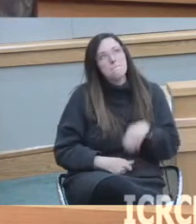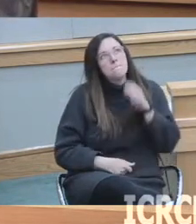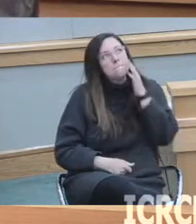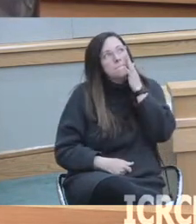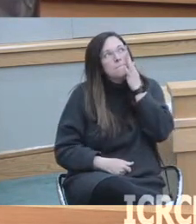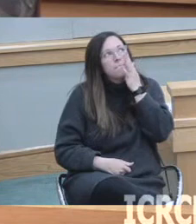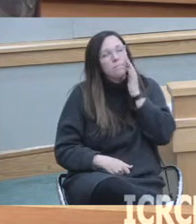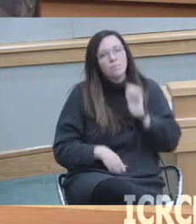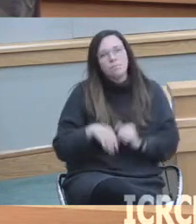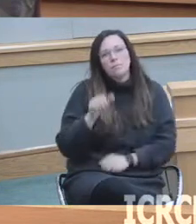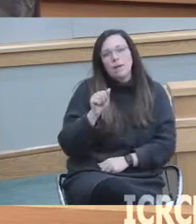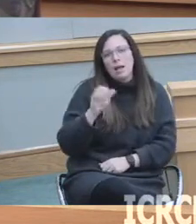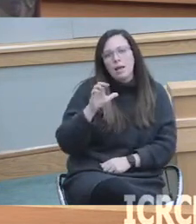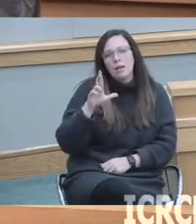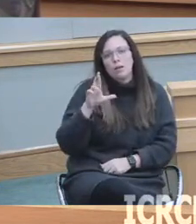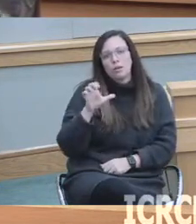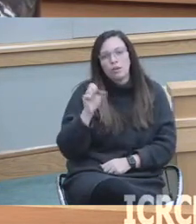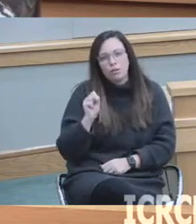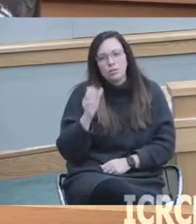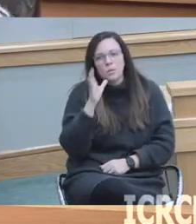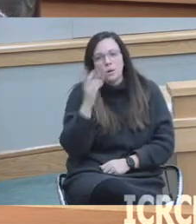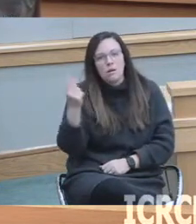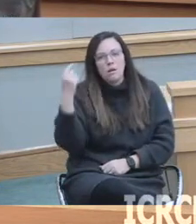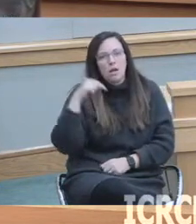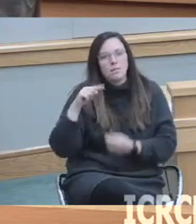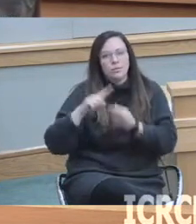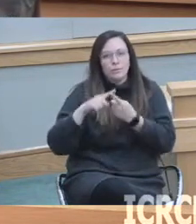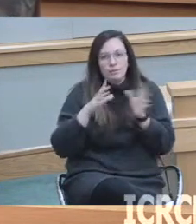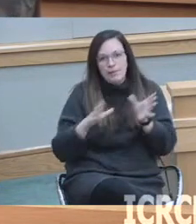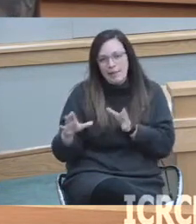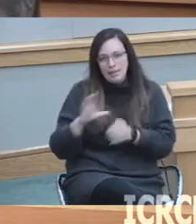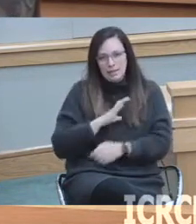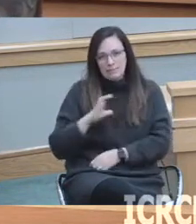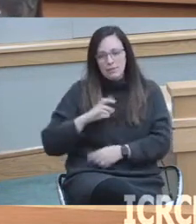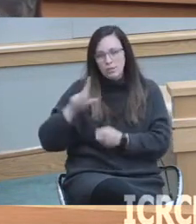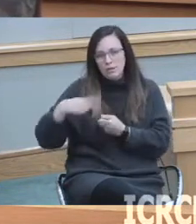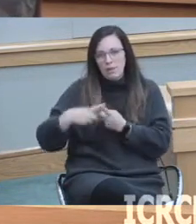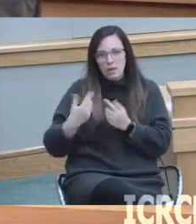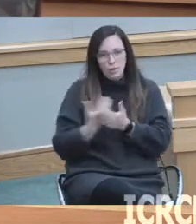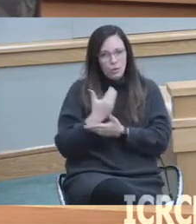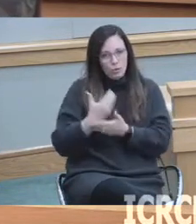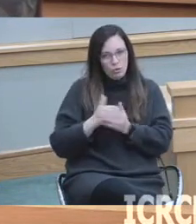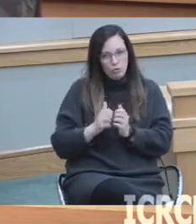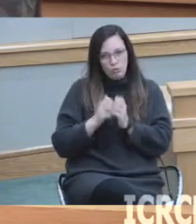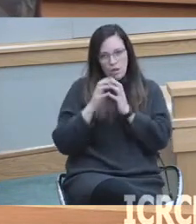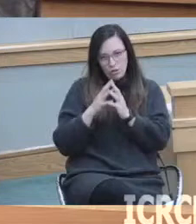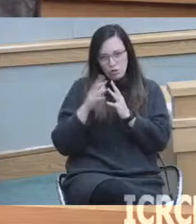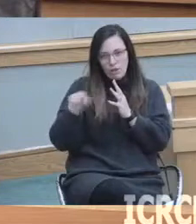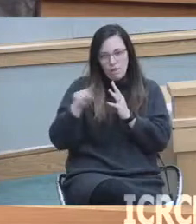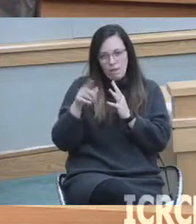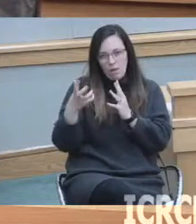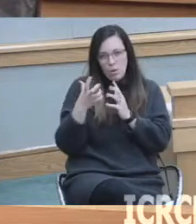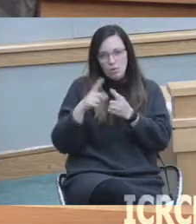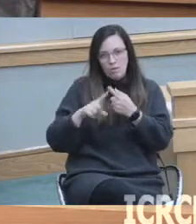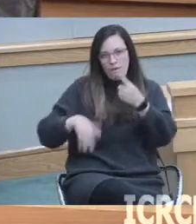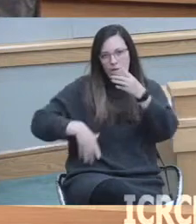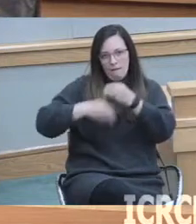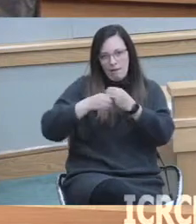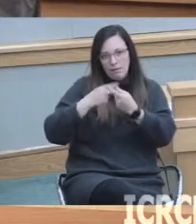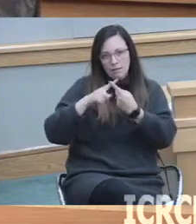Acres is coming to the Planning Commission regarding a new structure that they wanted to add to